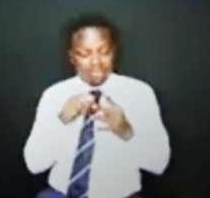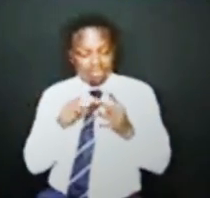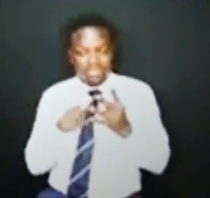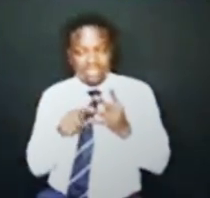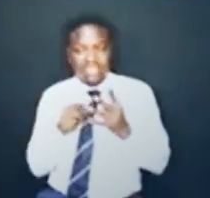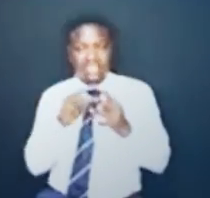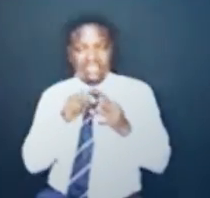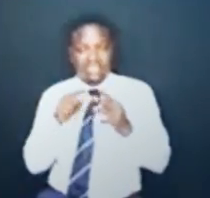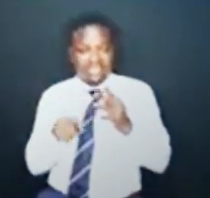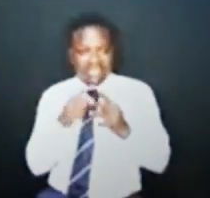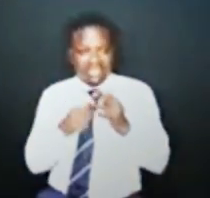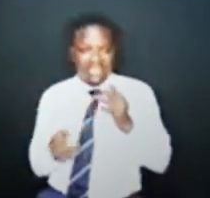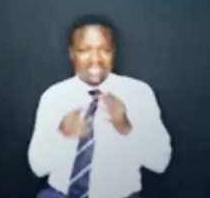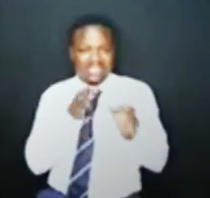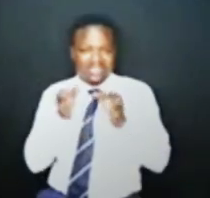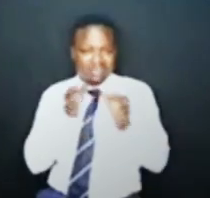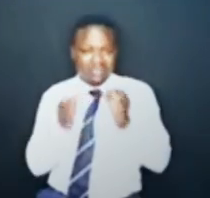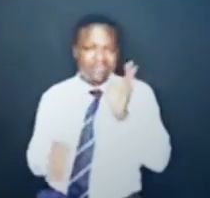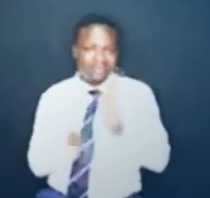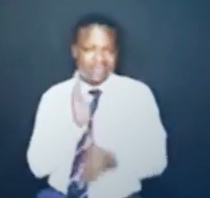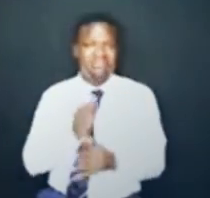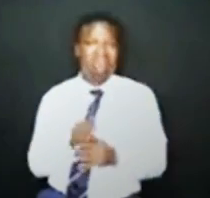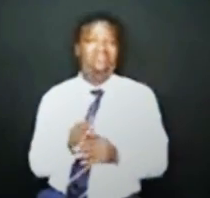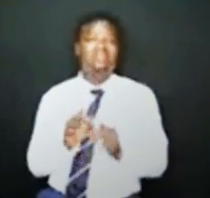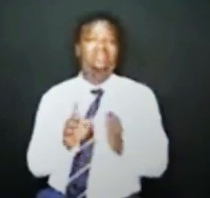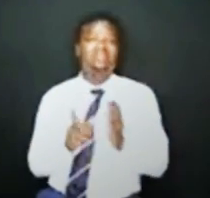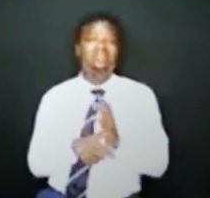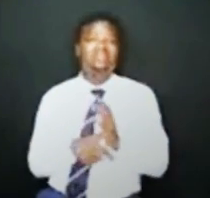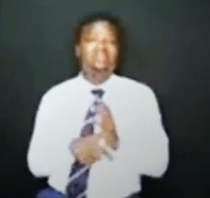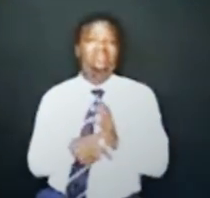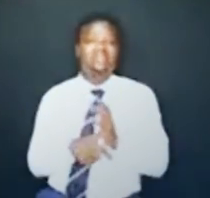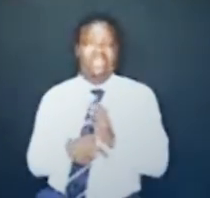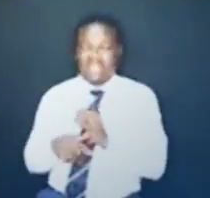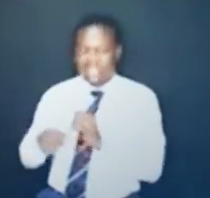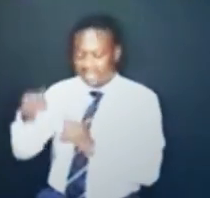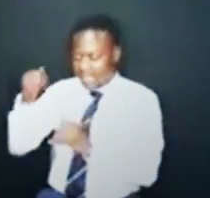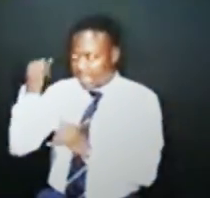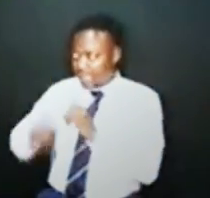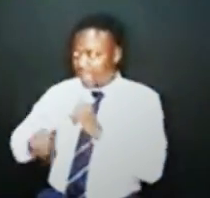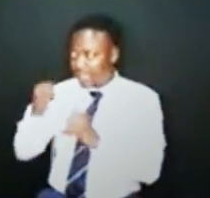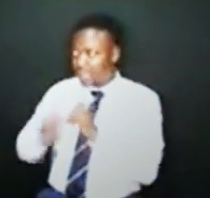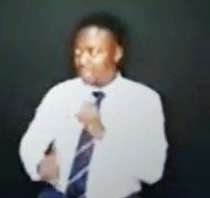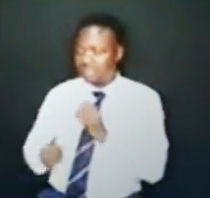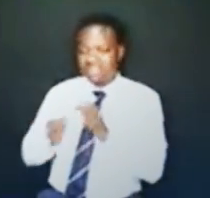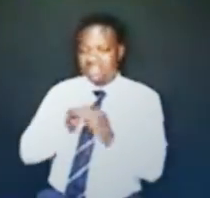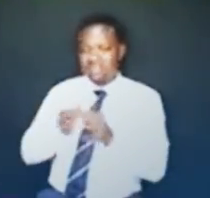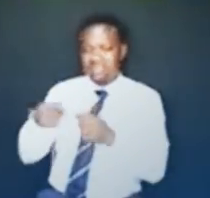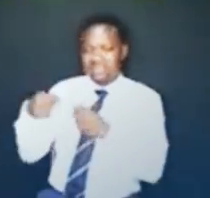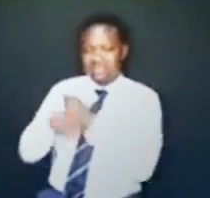And I will dwell extensively on the last.